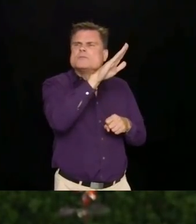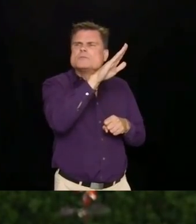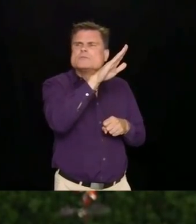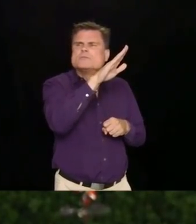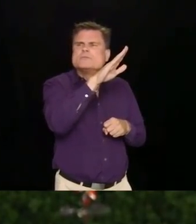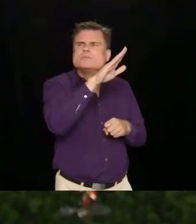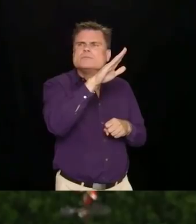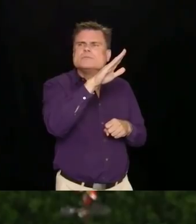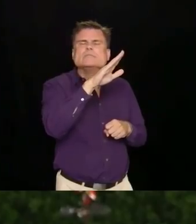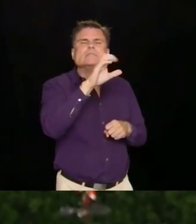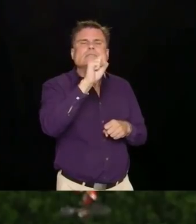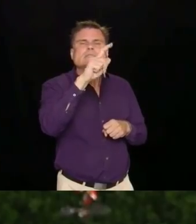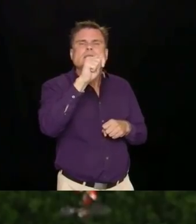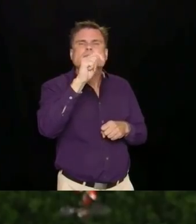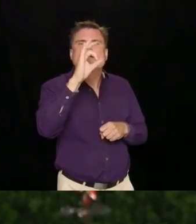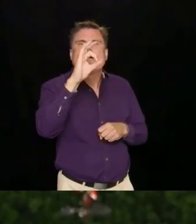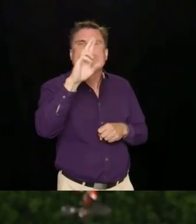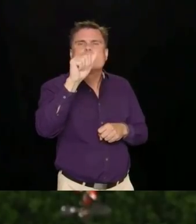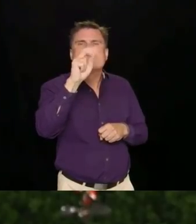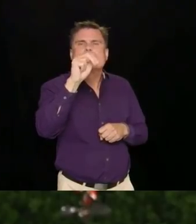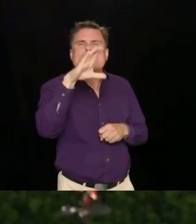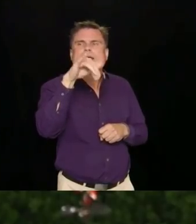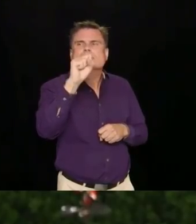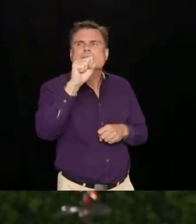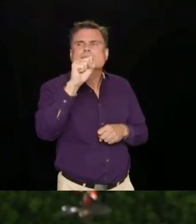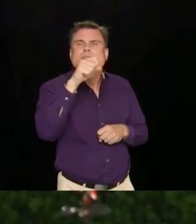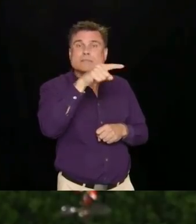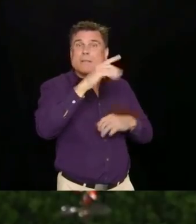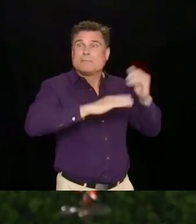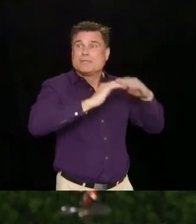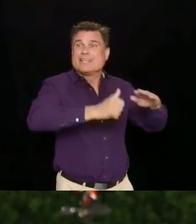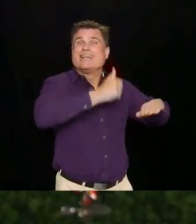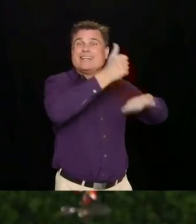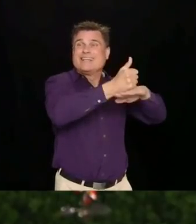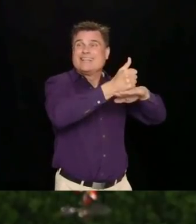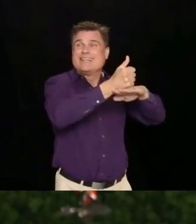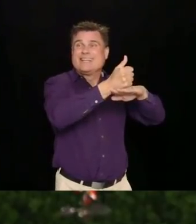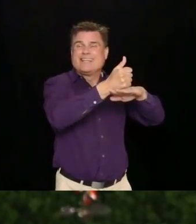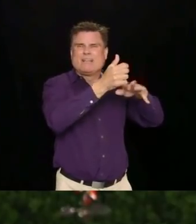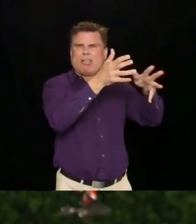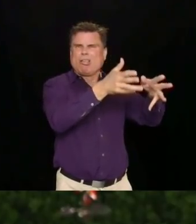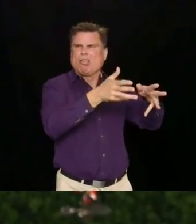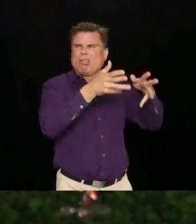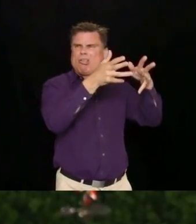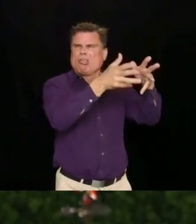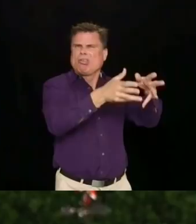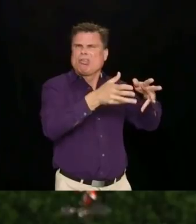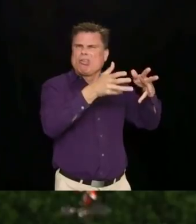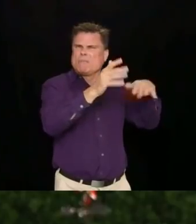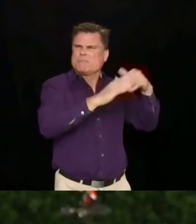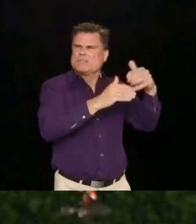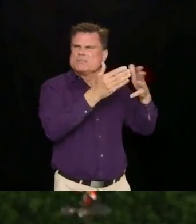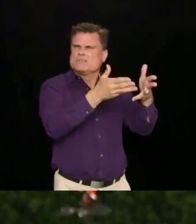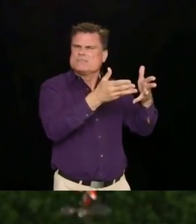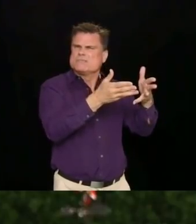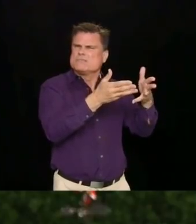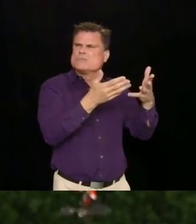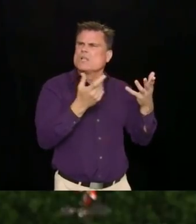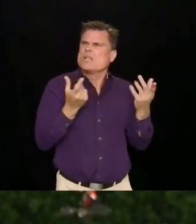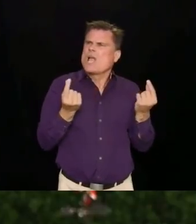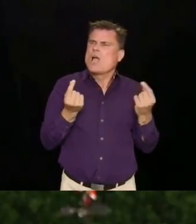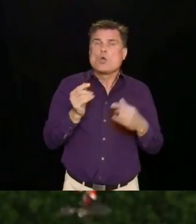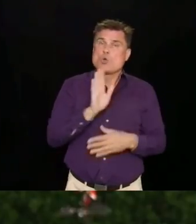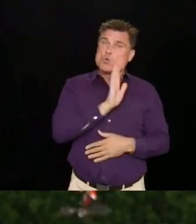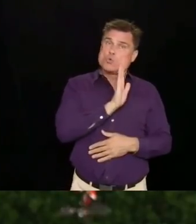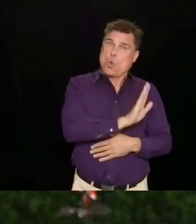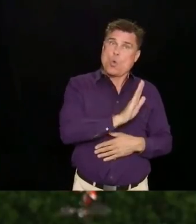been unused for quite some time. And I'm curious to know if today's announcement is at all